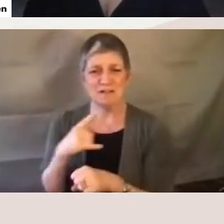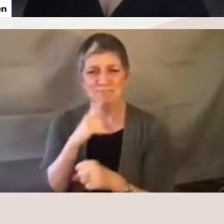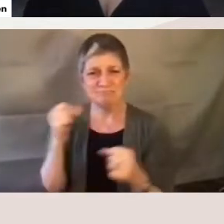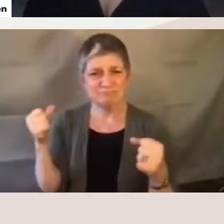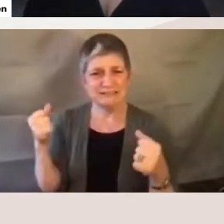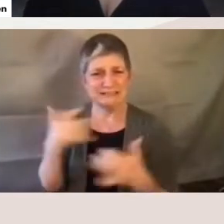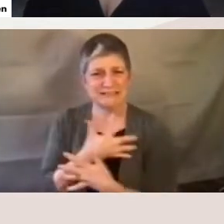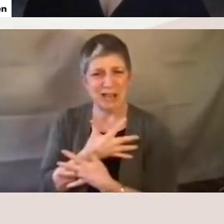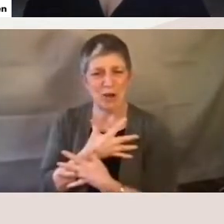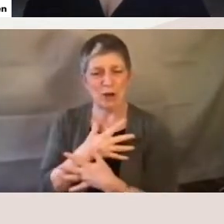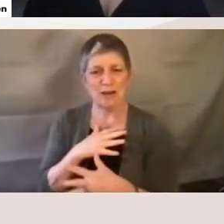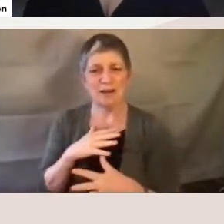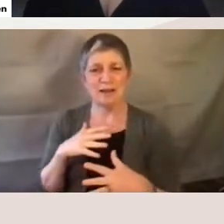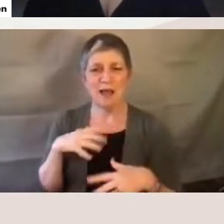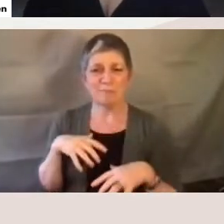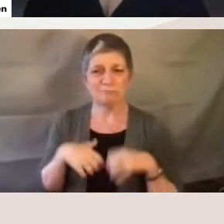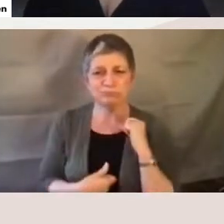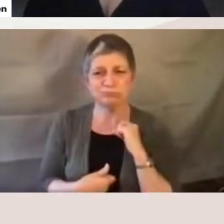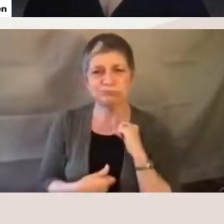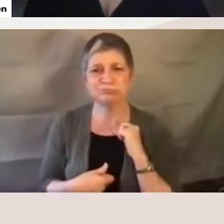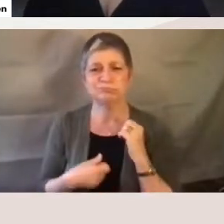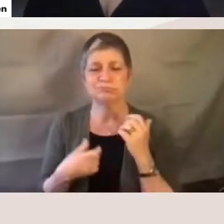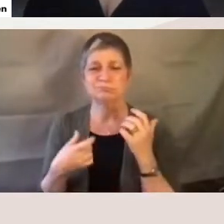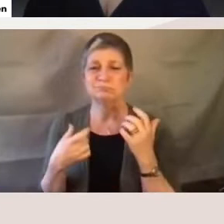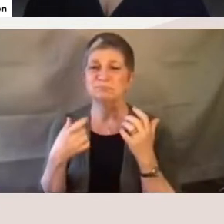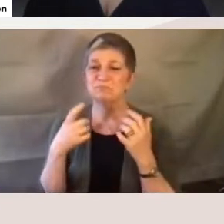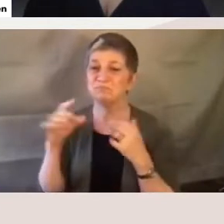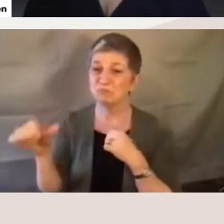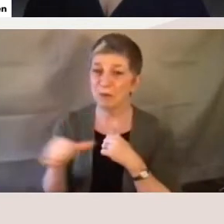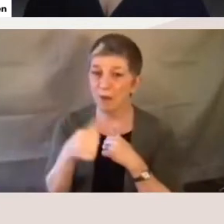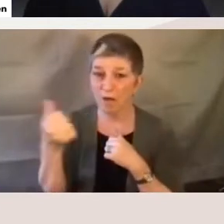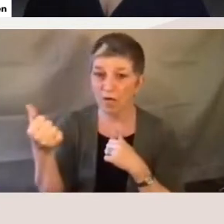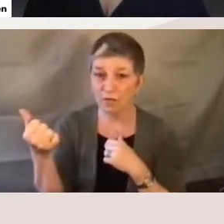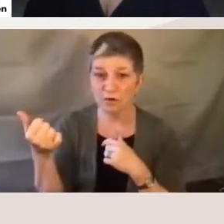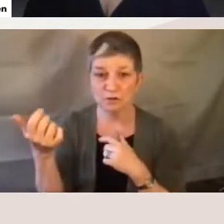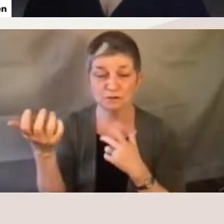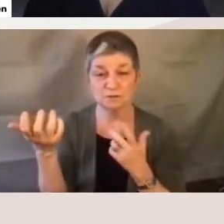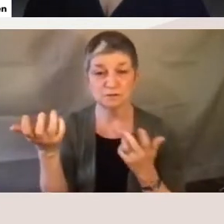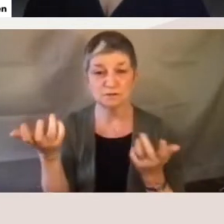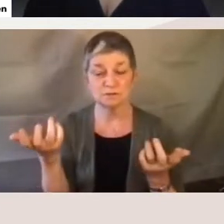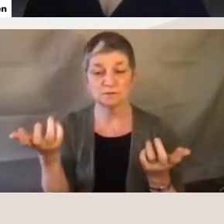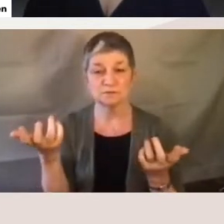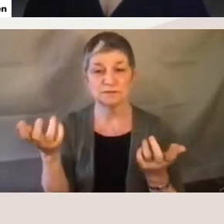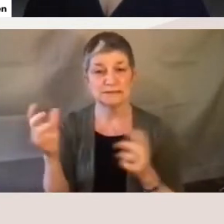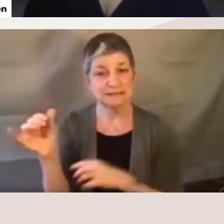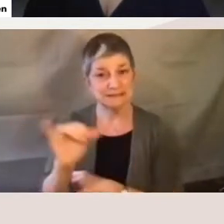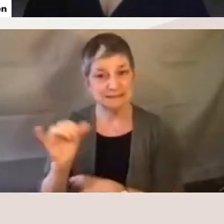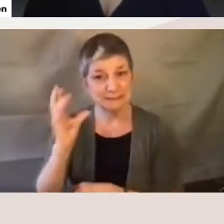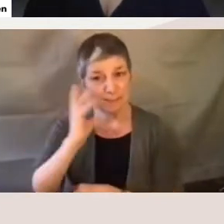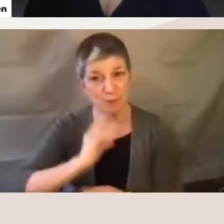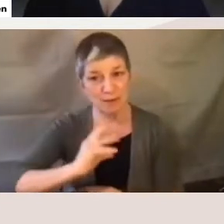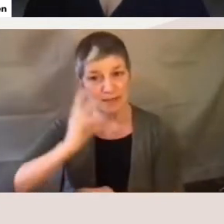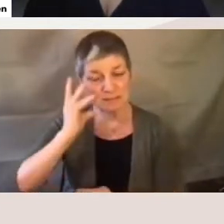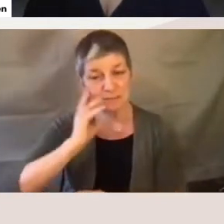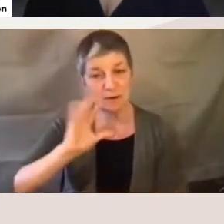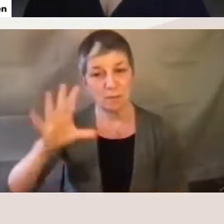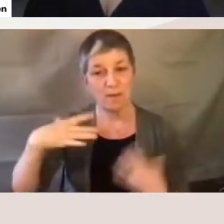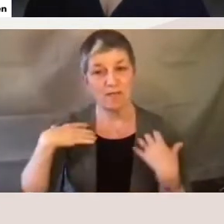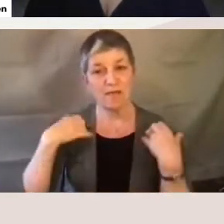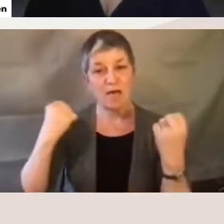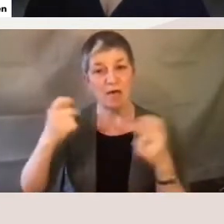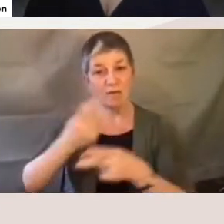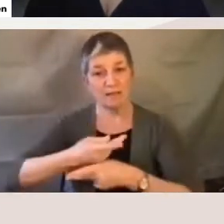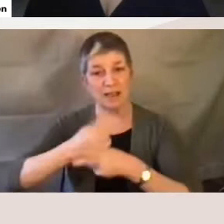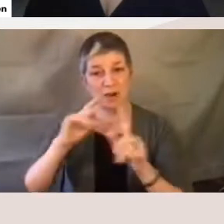and devastating. And I just wonder if others had similar experiences with their healthcare